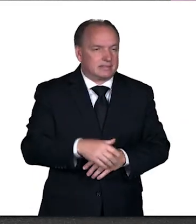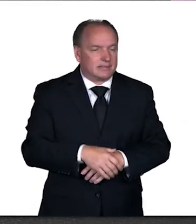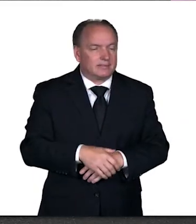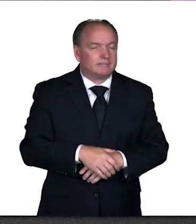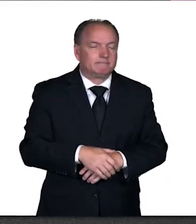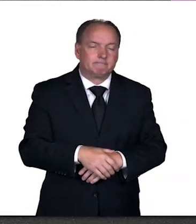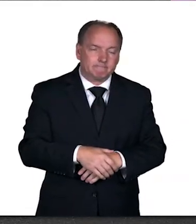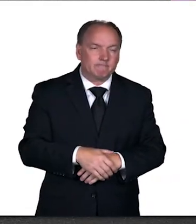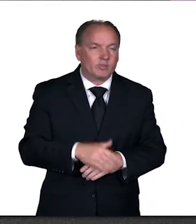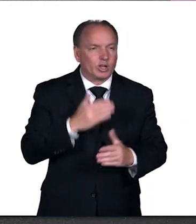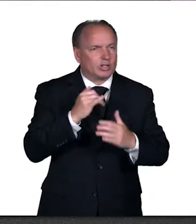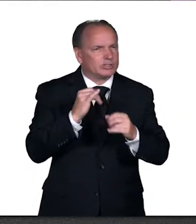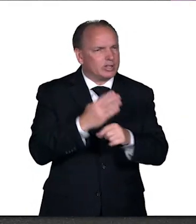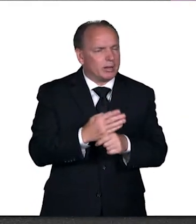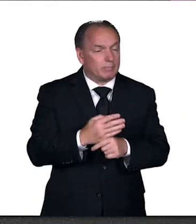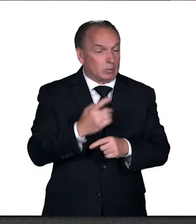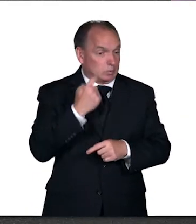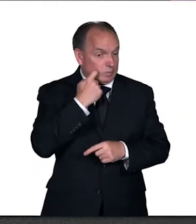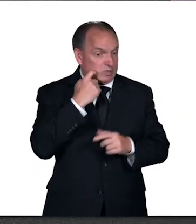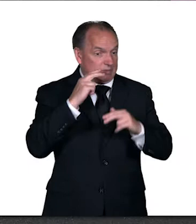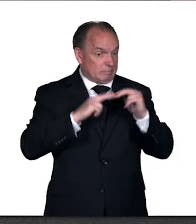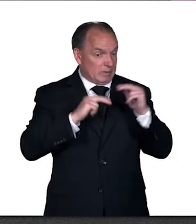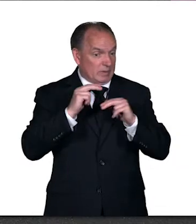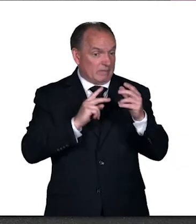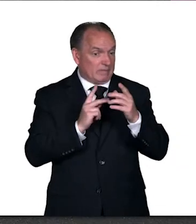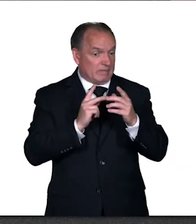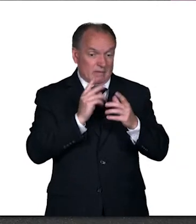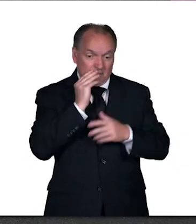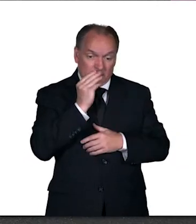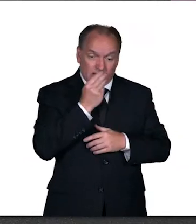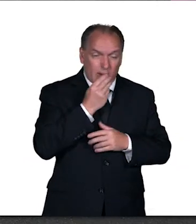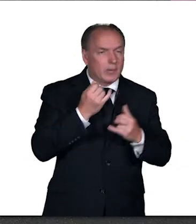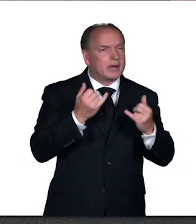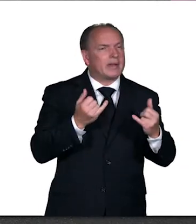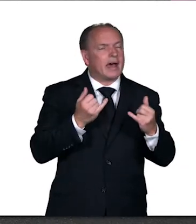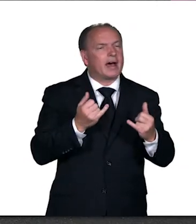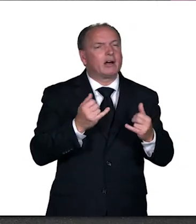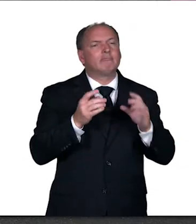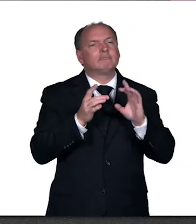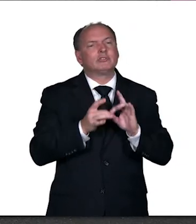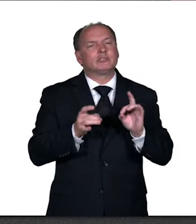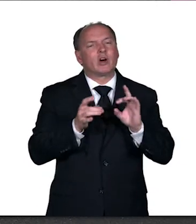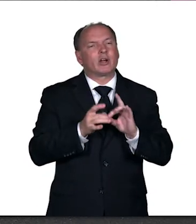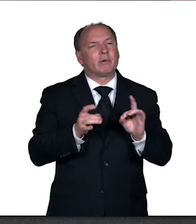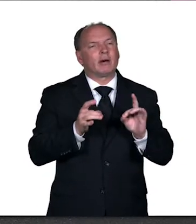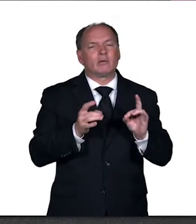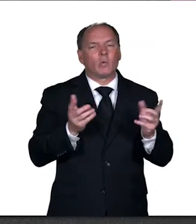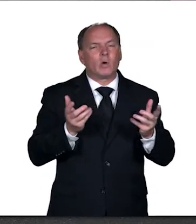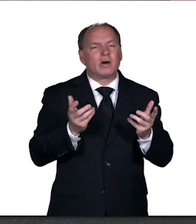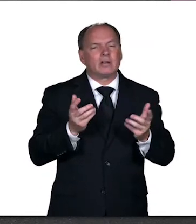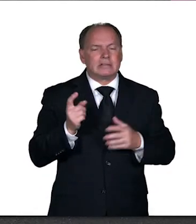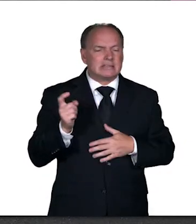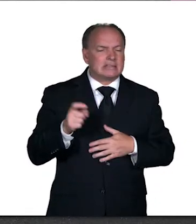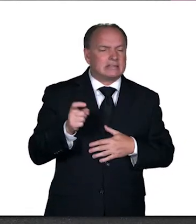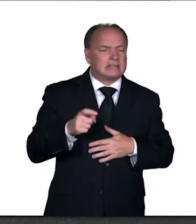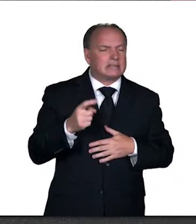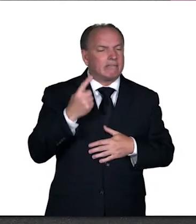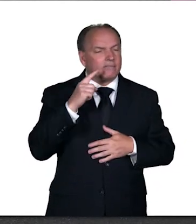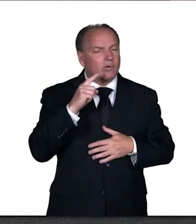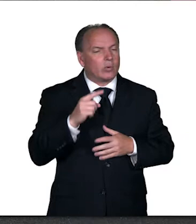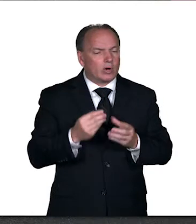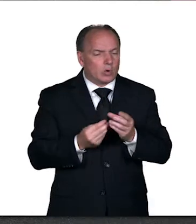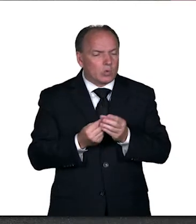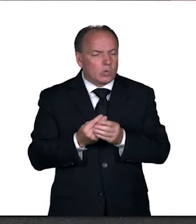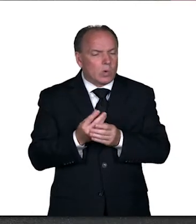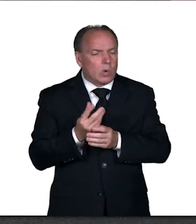job, guys. So we just built a flower. Now let's talk about what plants need